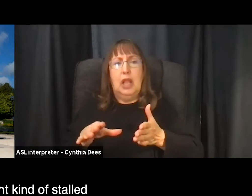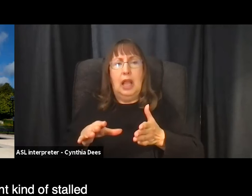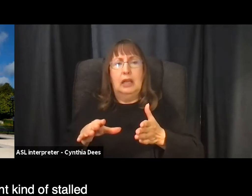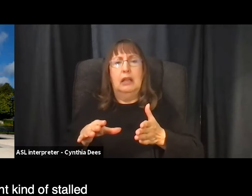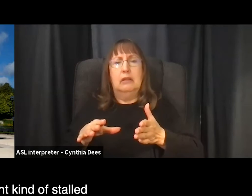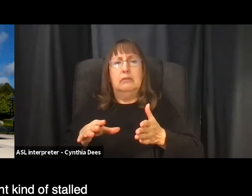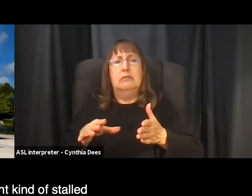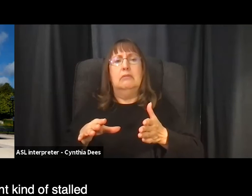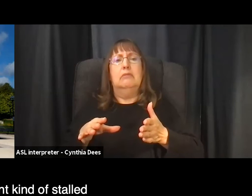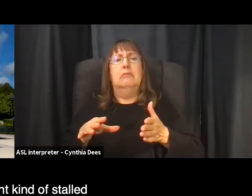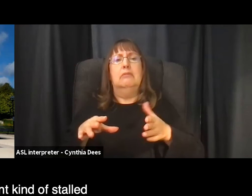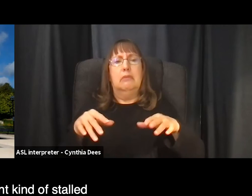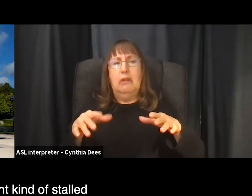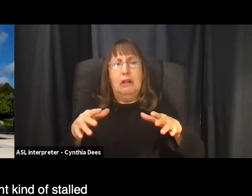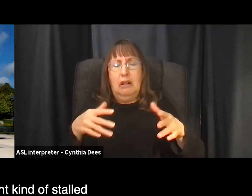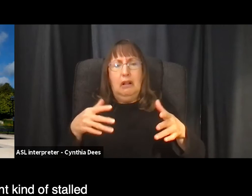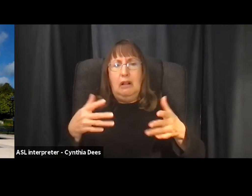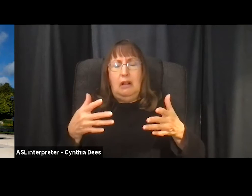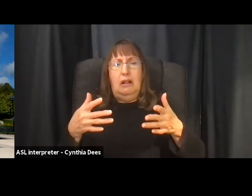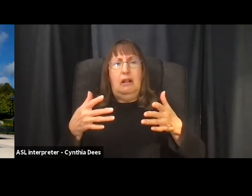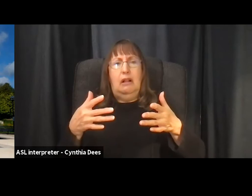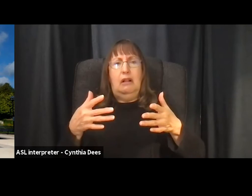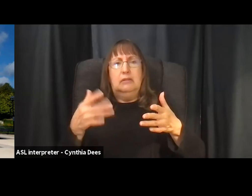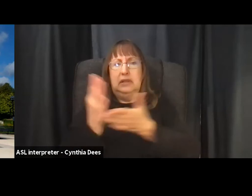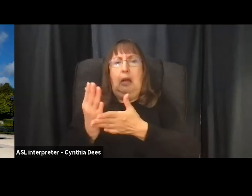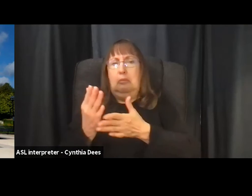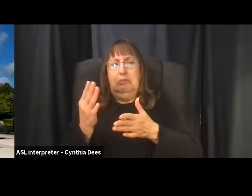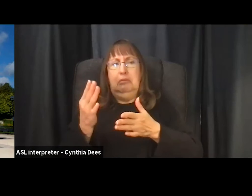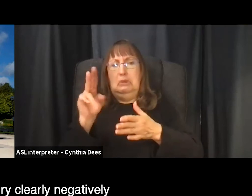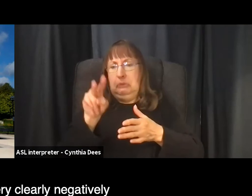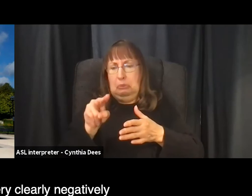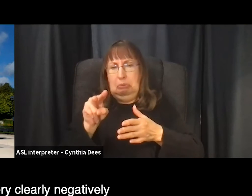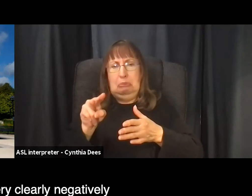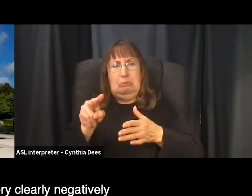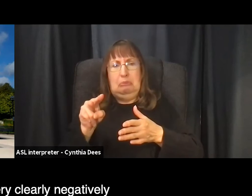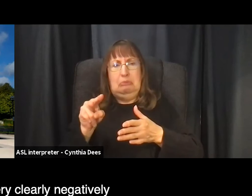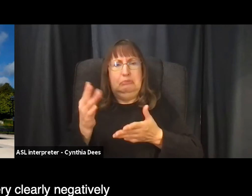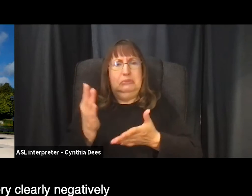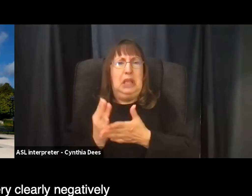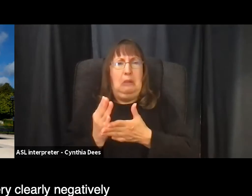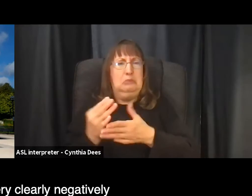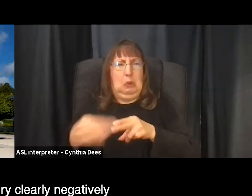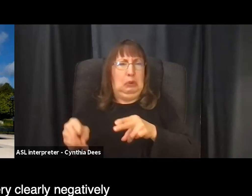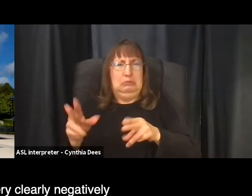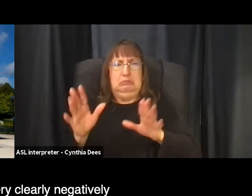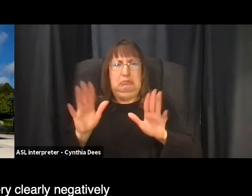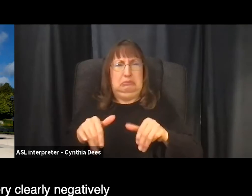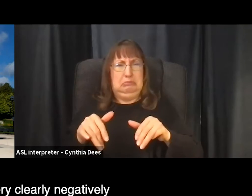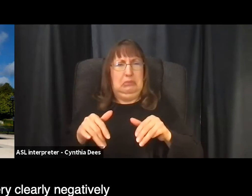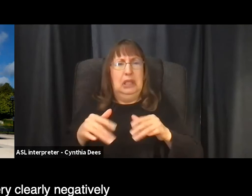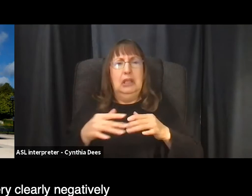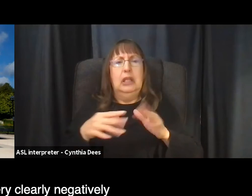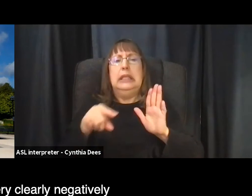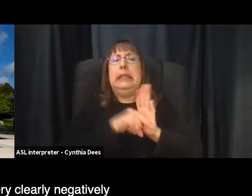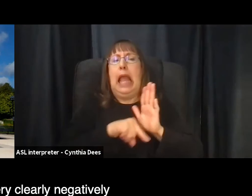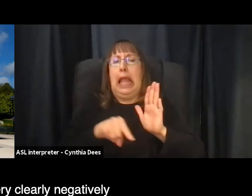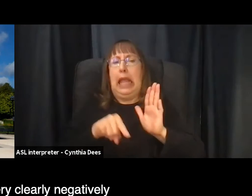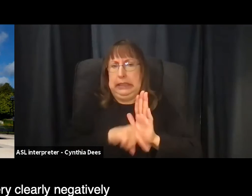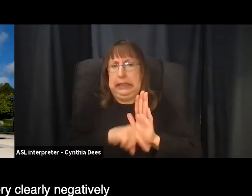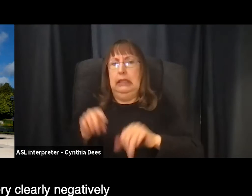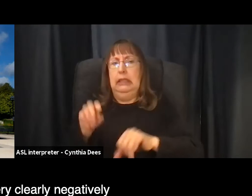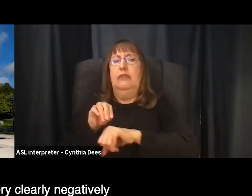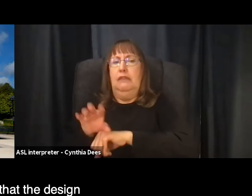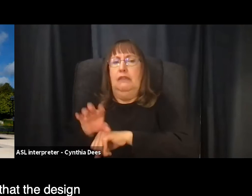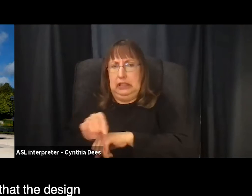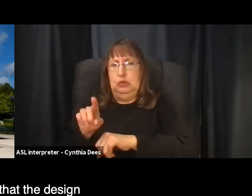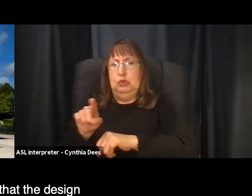that page. It excuse me, very clearly negatively affected their